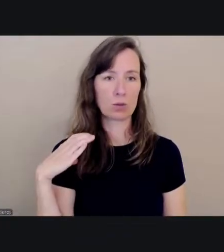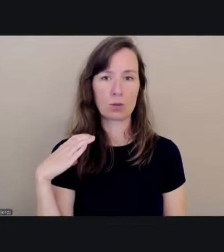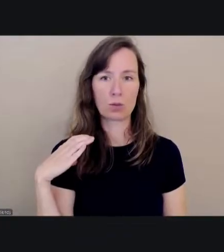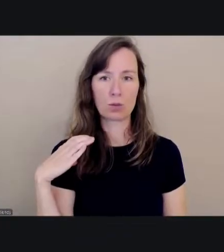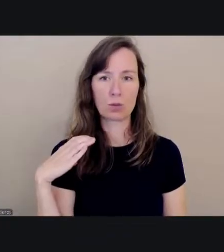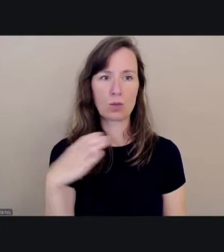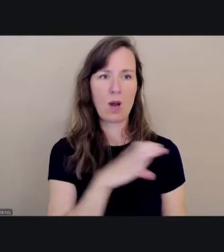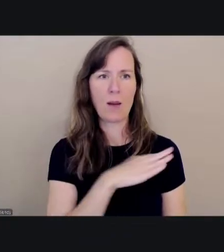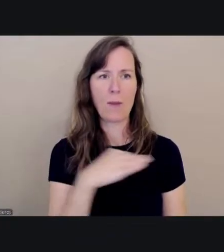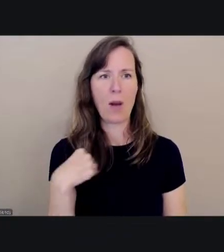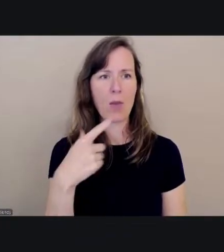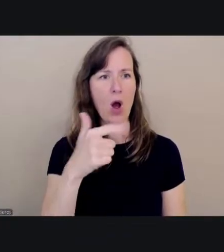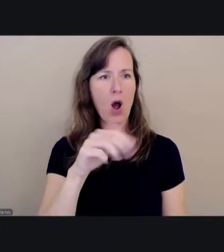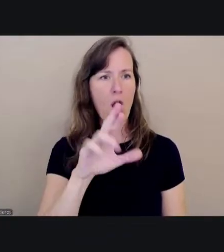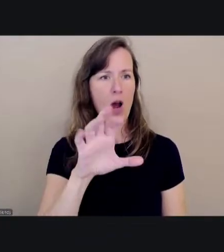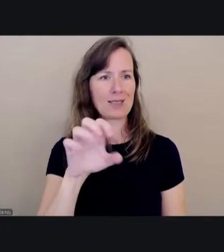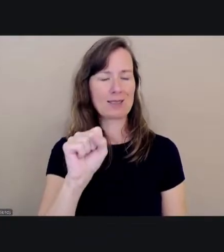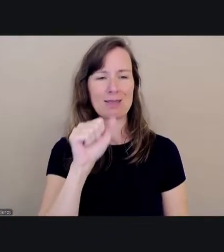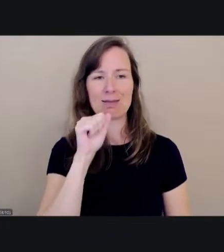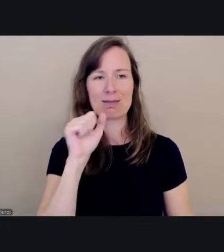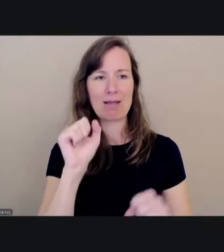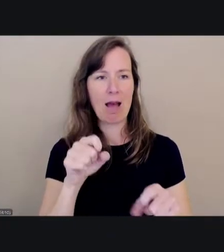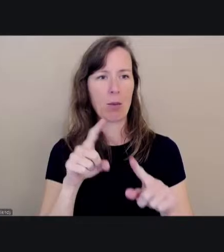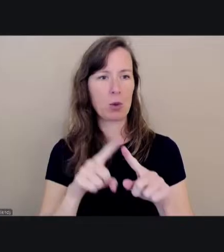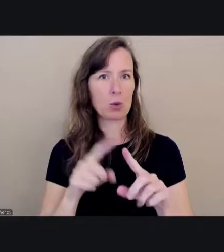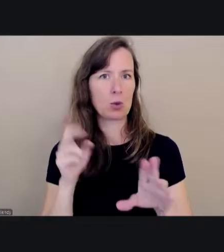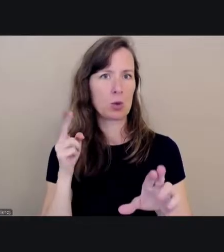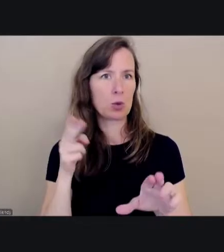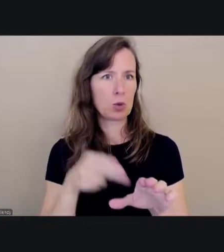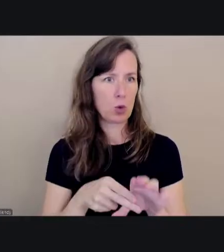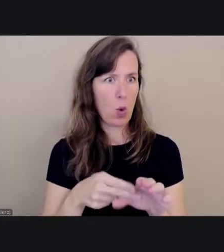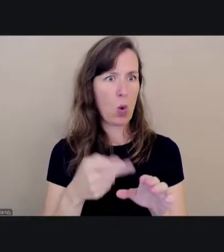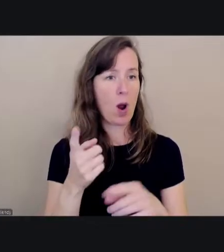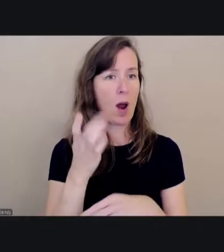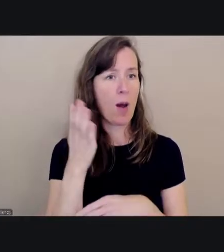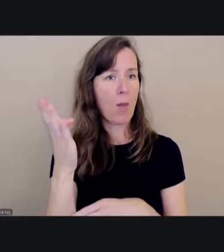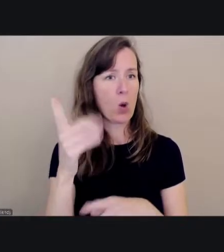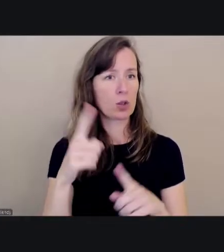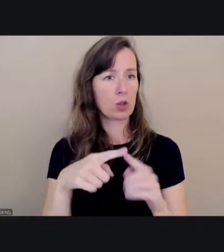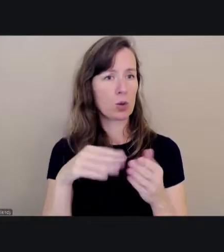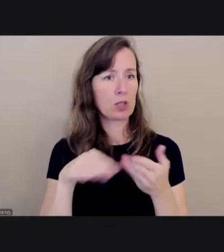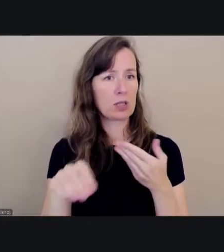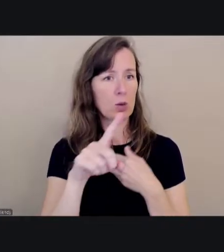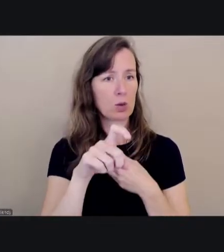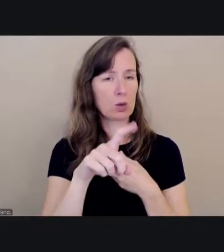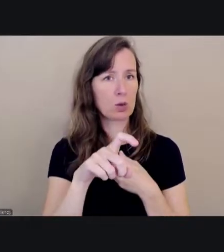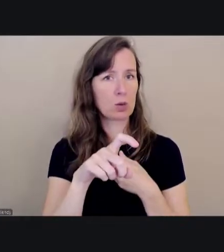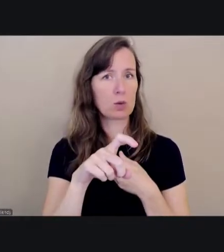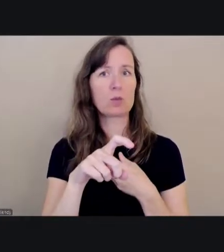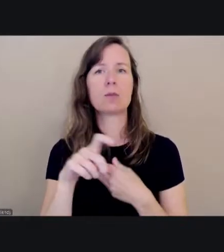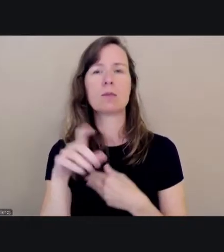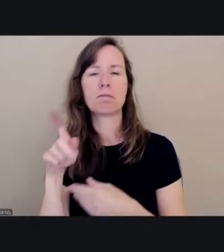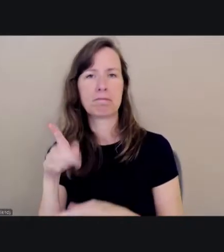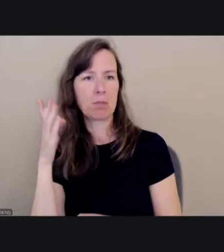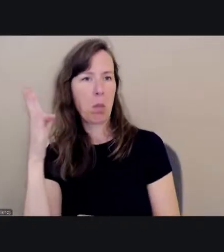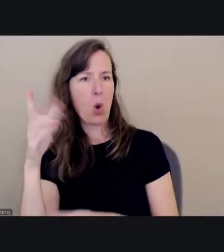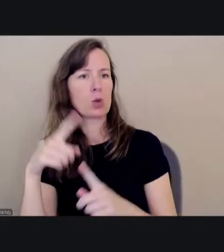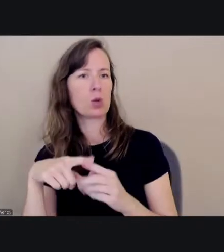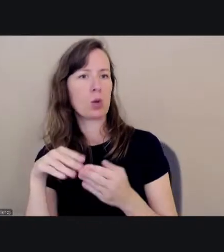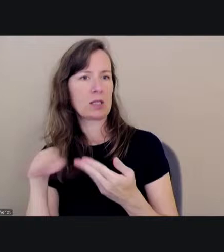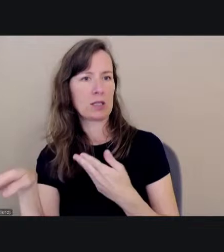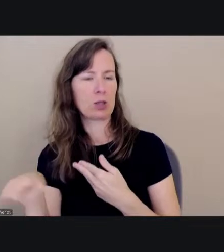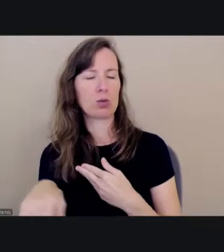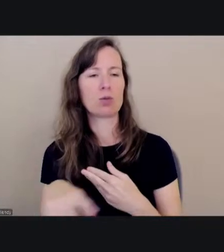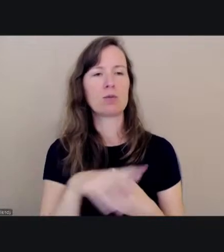Councilmember Garces is not able to join us tonight. Is there a motion to excuse him? Motion to excuse Councilmember Garces.